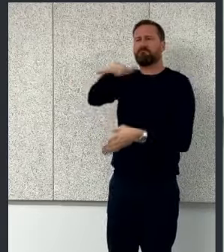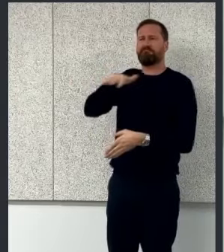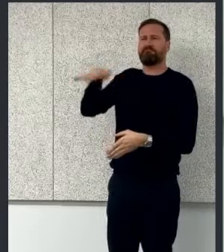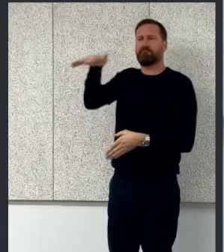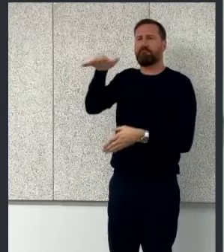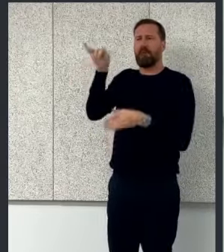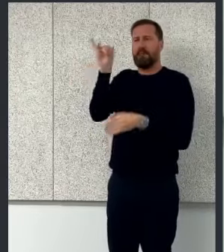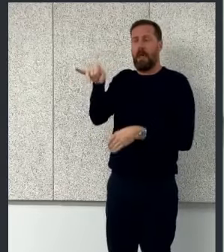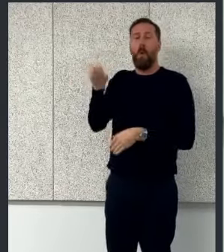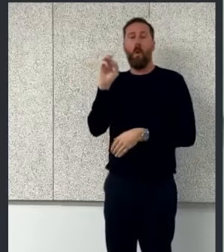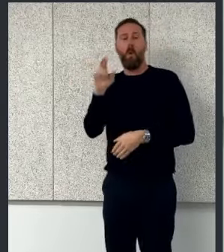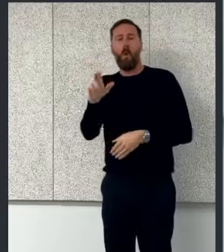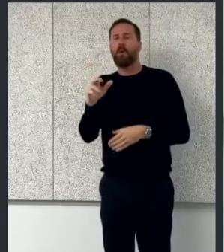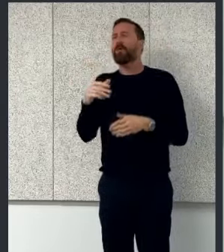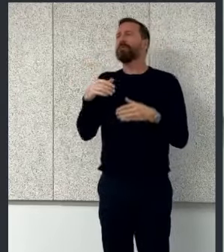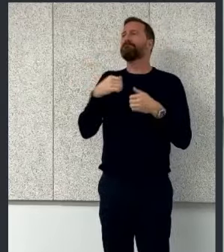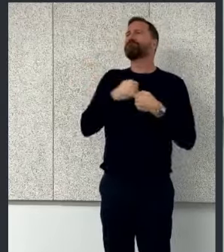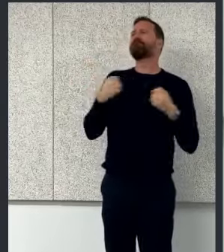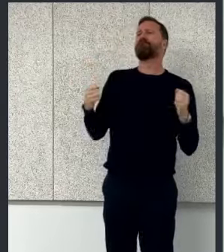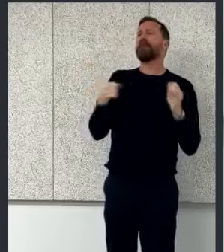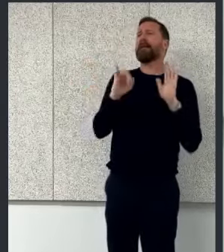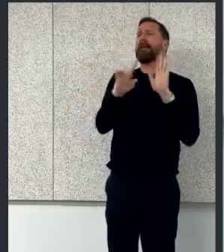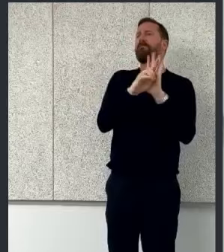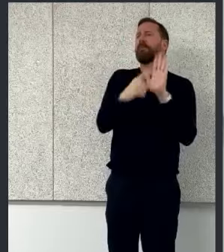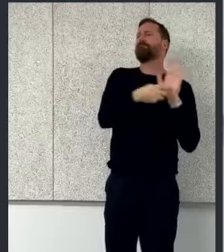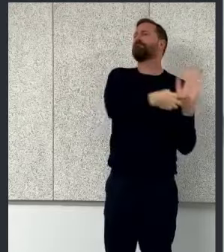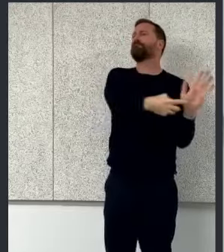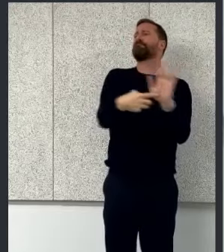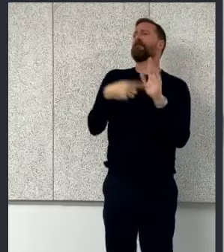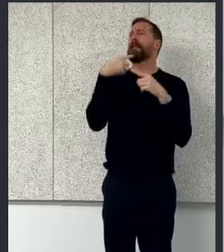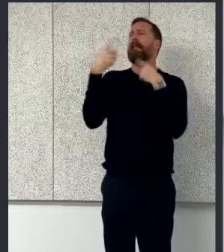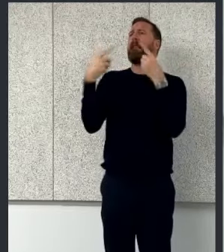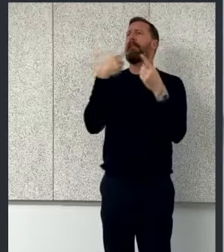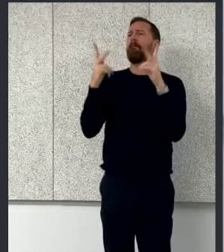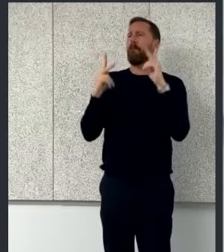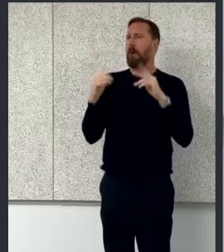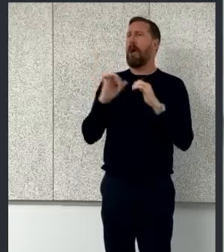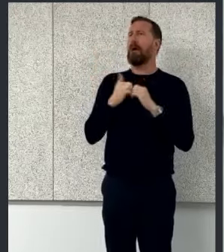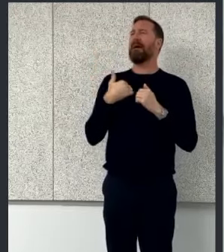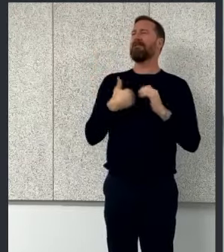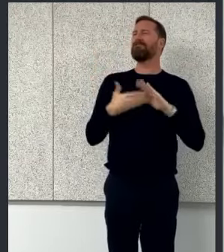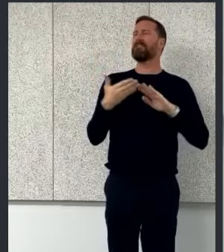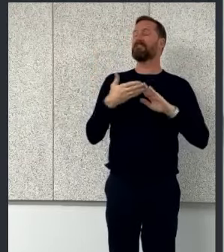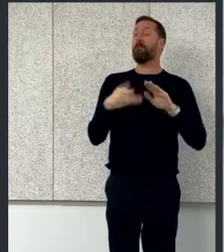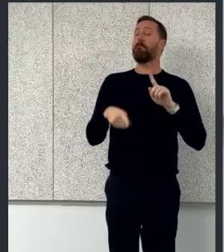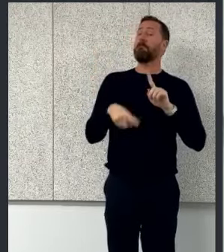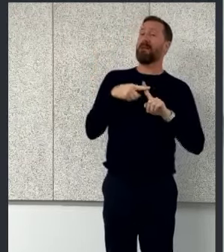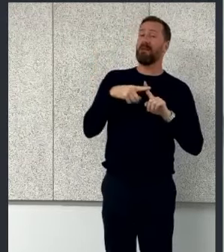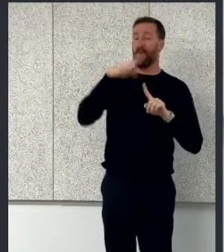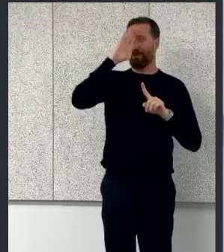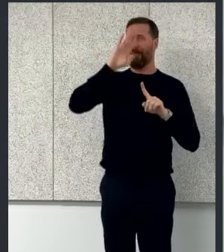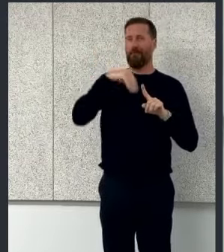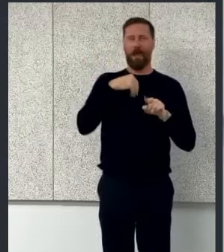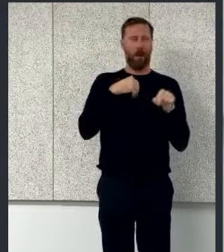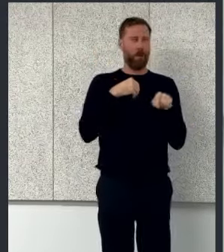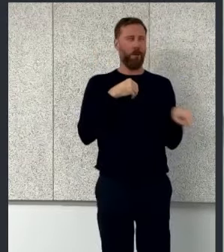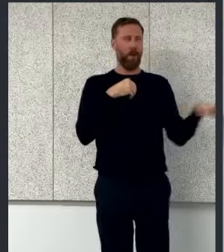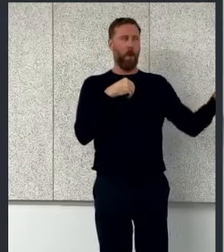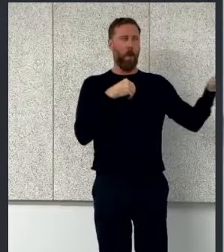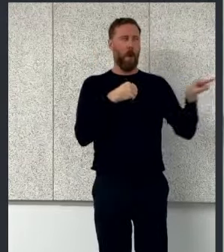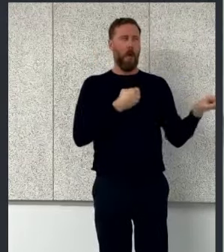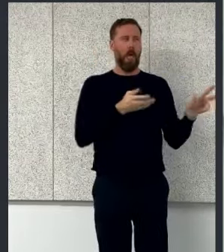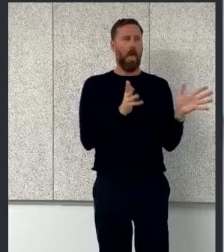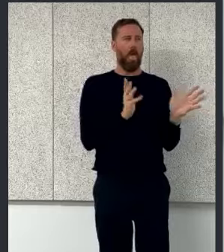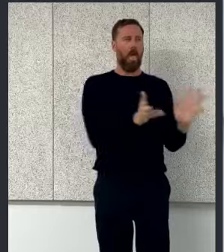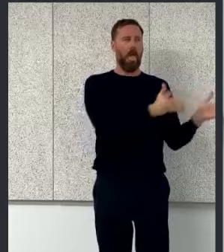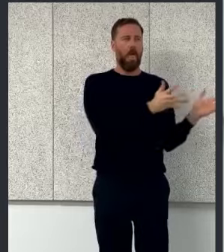identifying how you function. And you're all in conversation with each other. And so I wonder if you can just sort of reflect